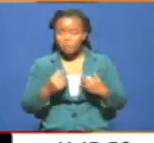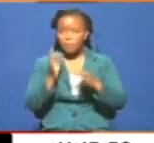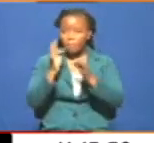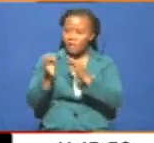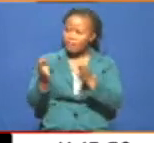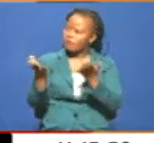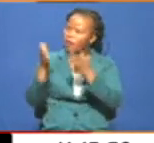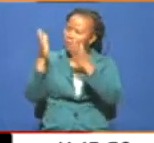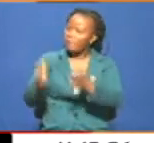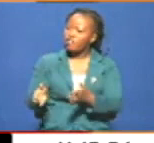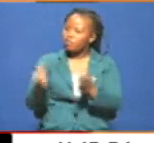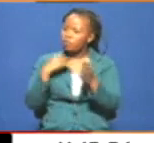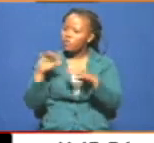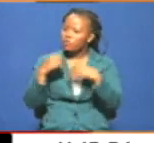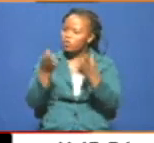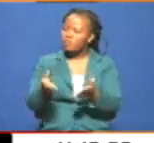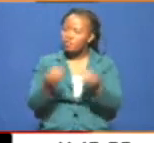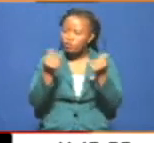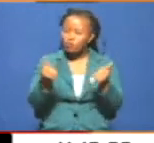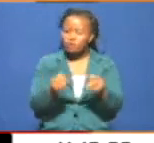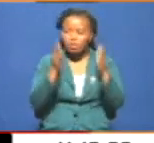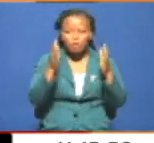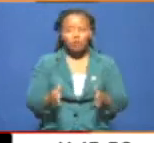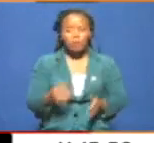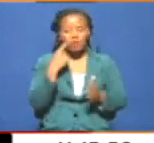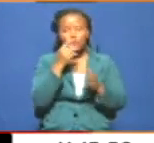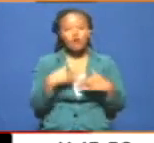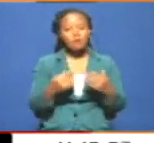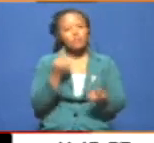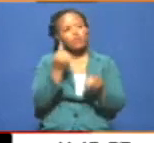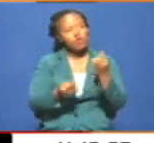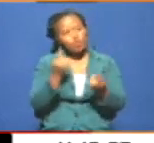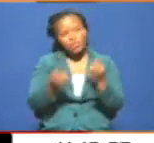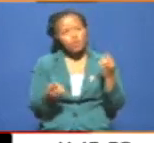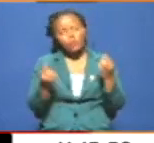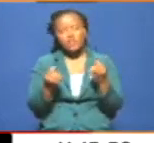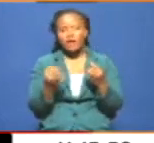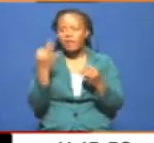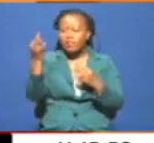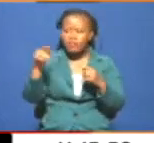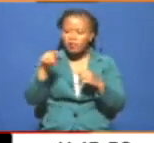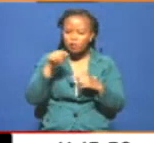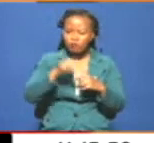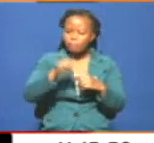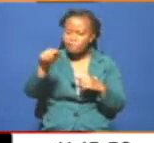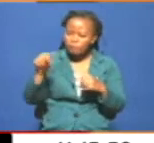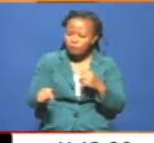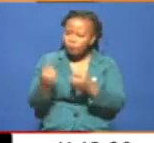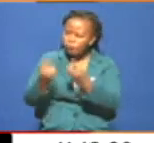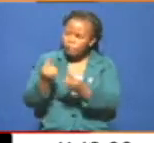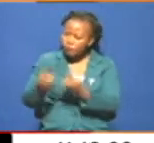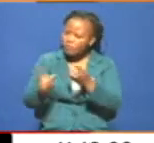offer a solution to someone who's been cooking on a 3-stone fire in a cloud of smoke, and you give them solutions